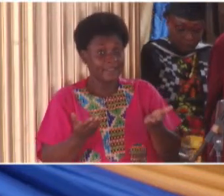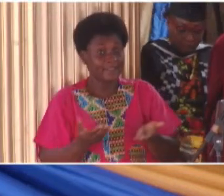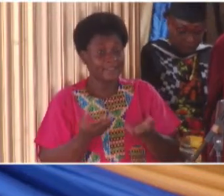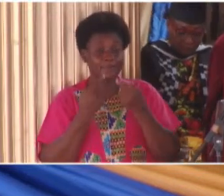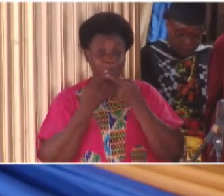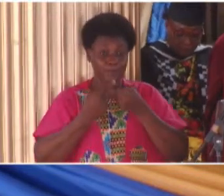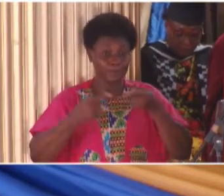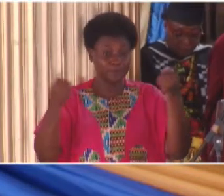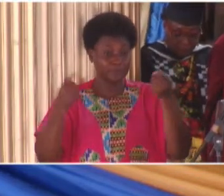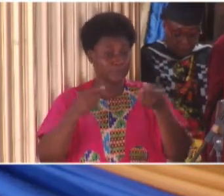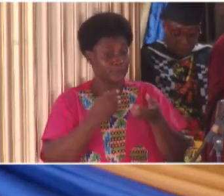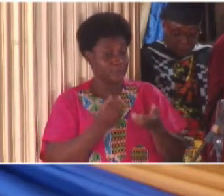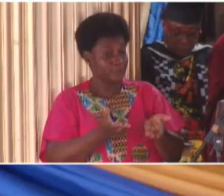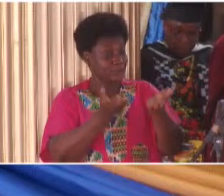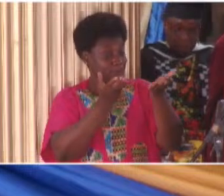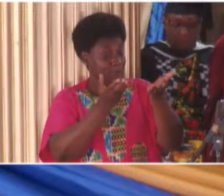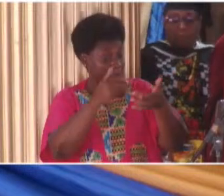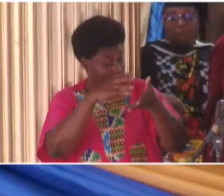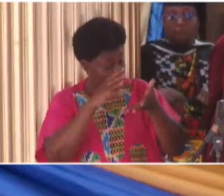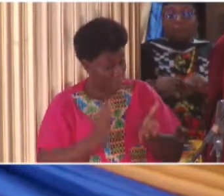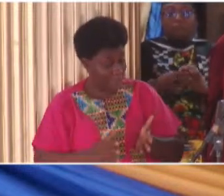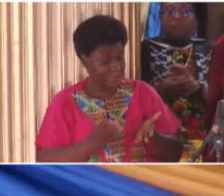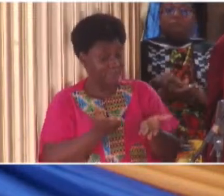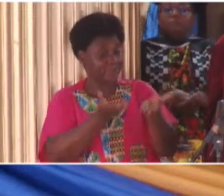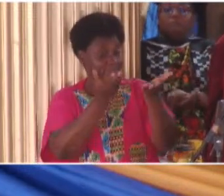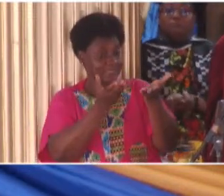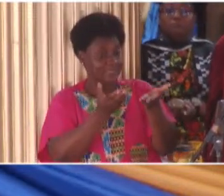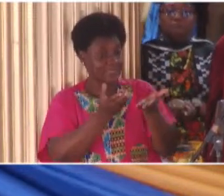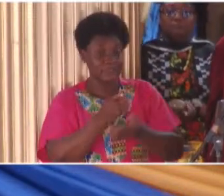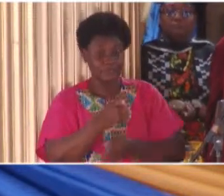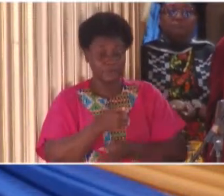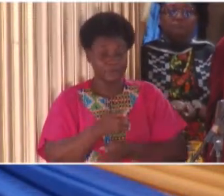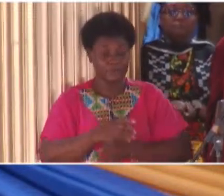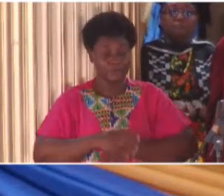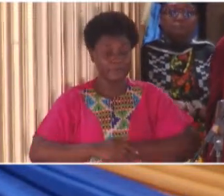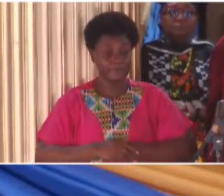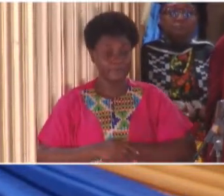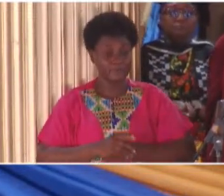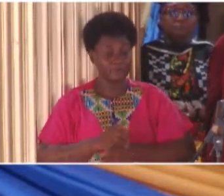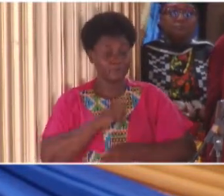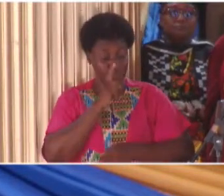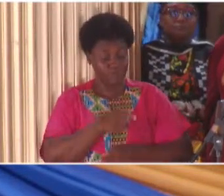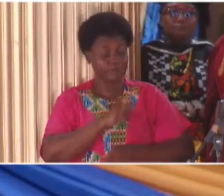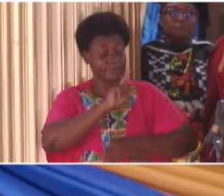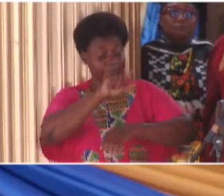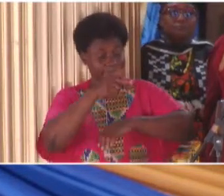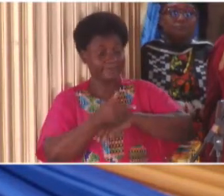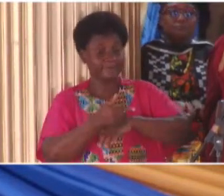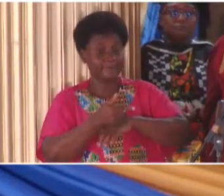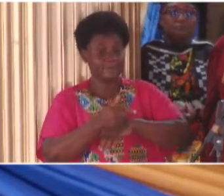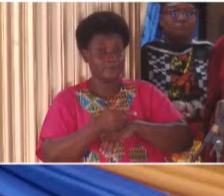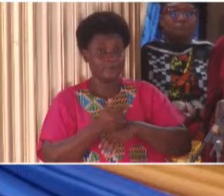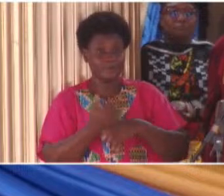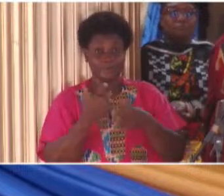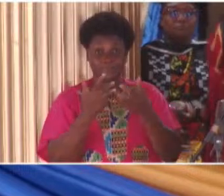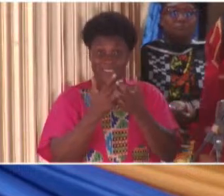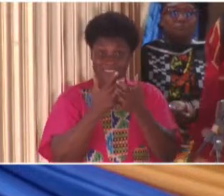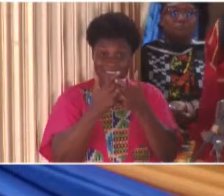pronounce the students presented duly graduated. Our